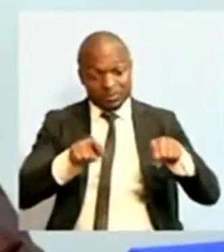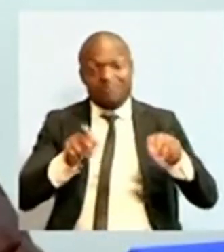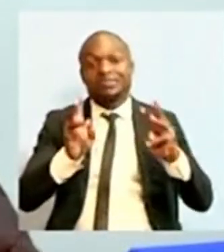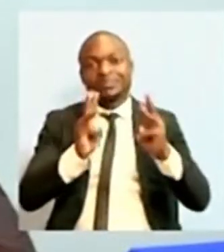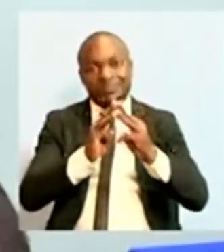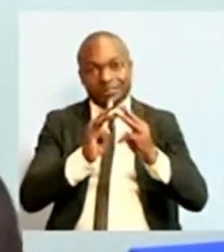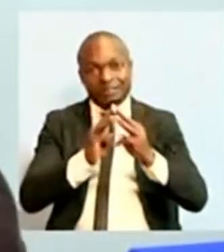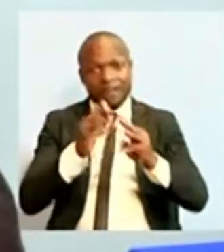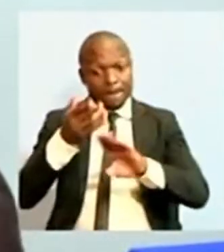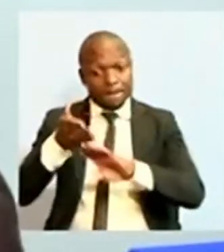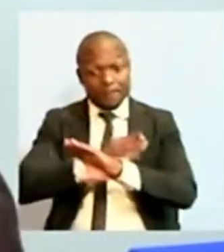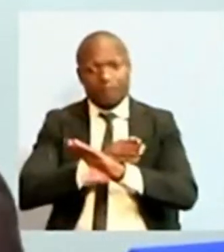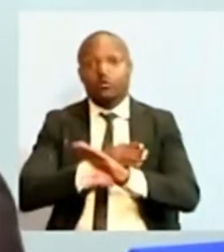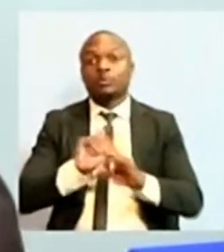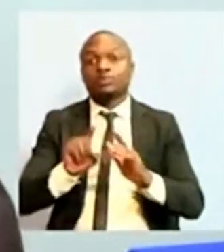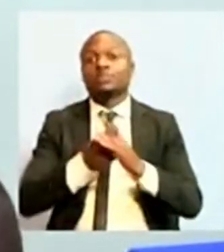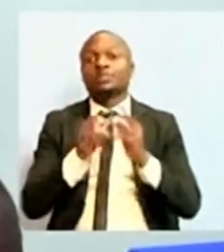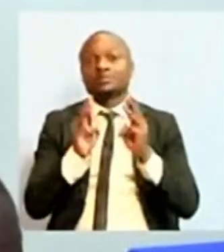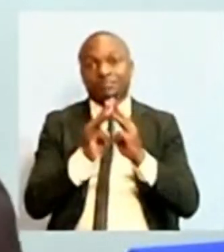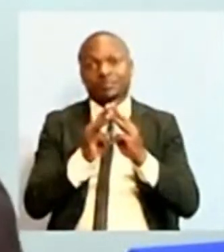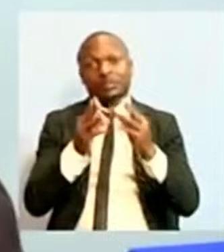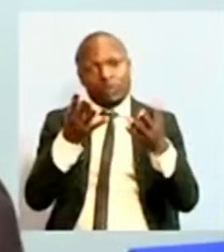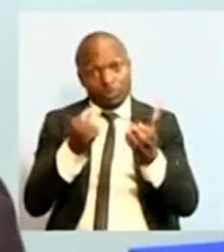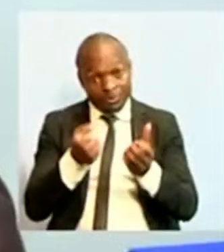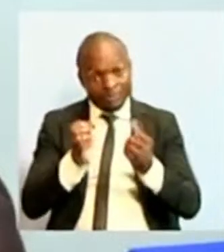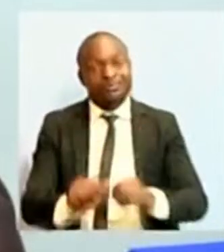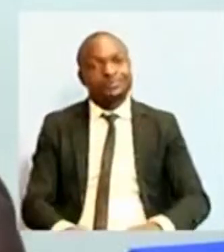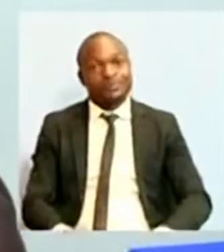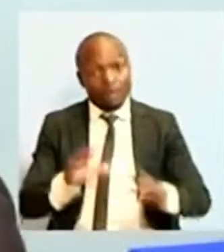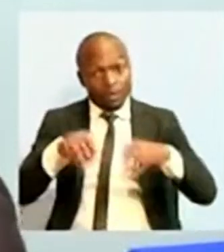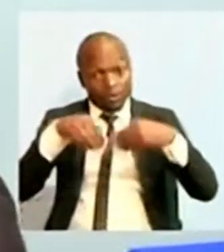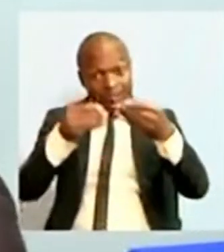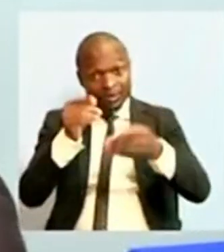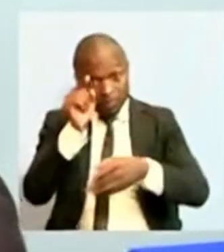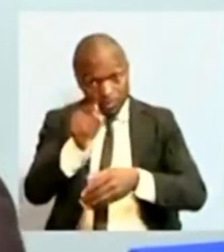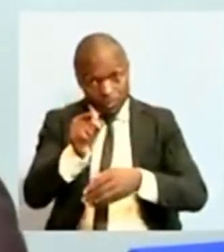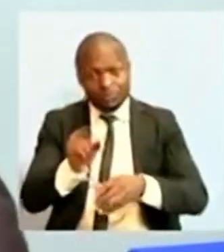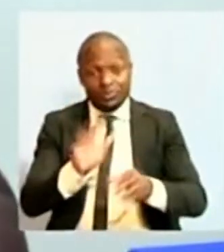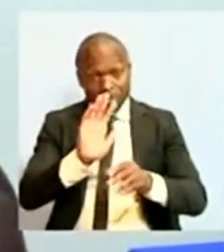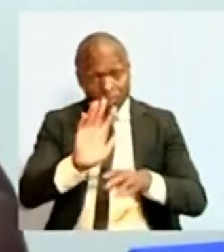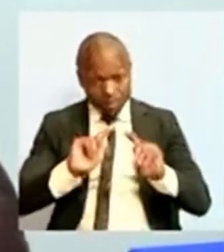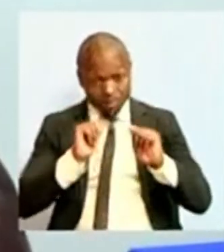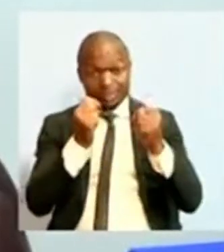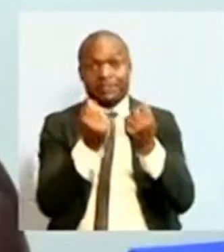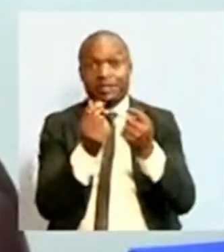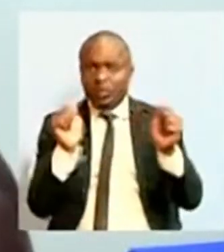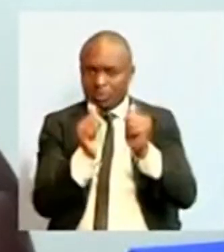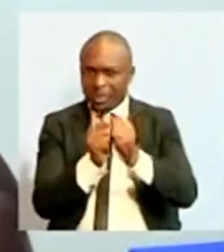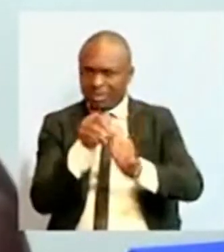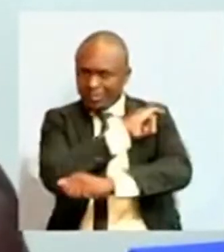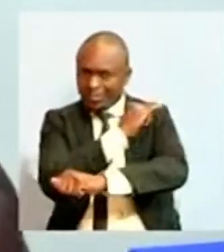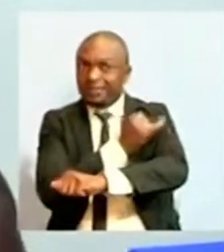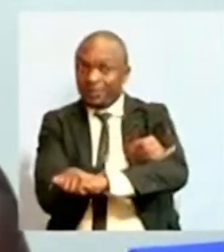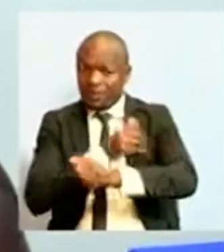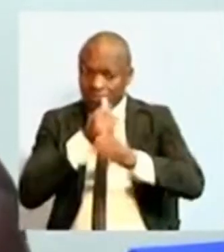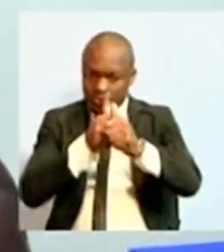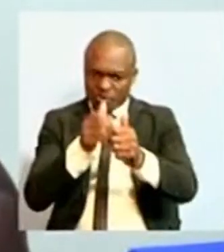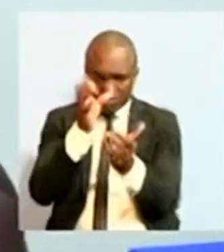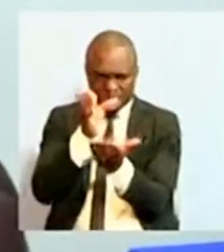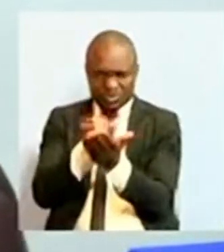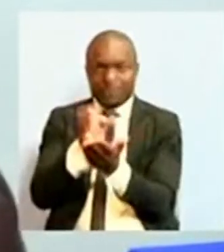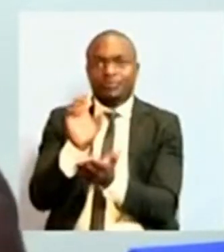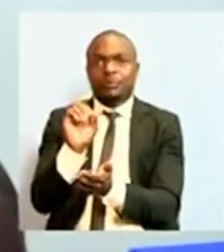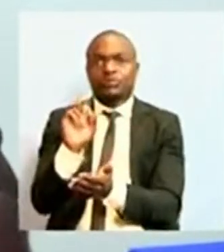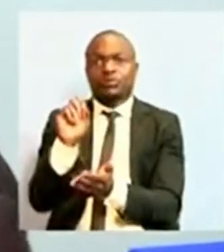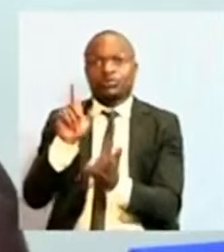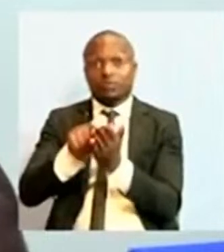Before we begin our meeting, I wish to confer you and your team with immunity according to Cap 12 of the